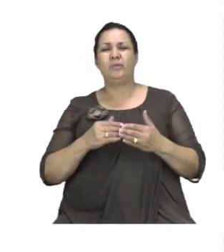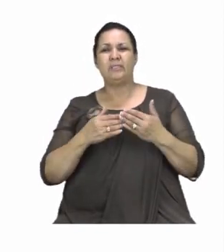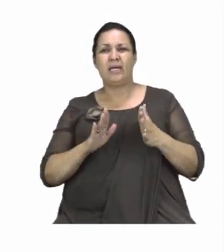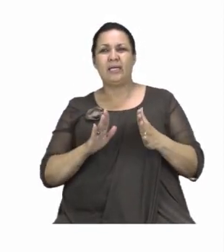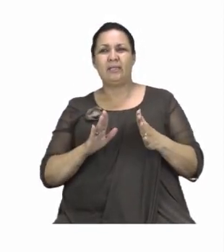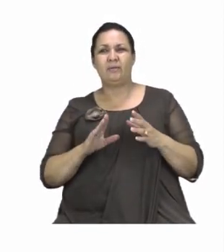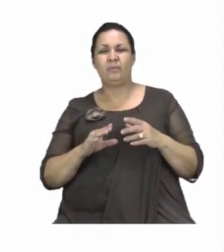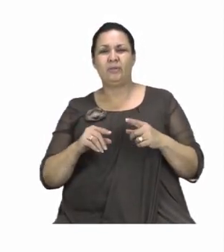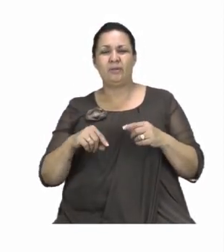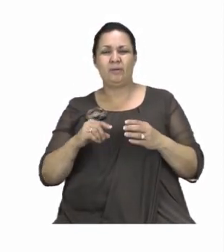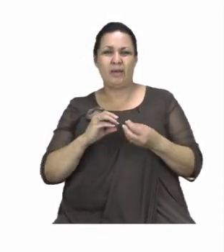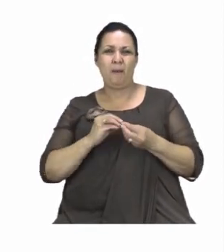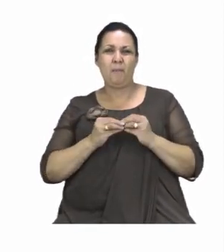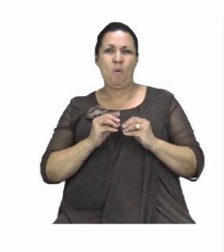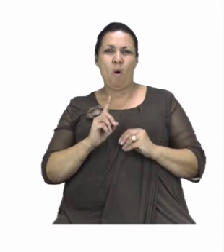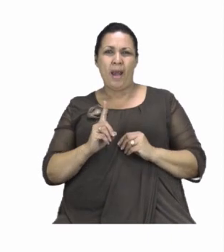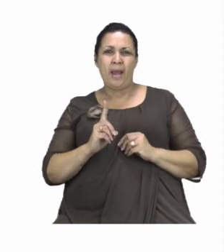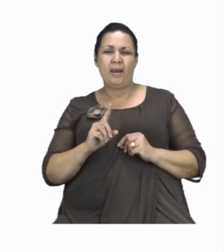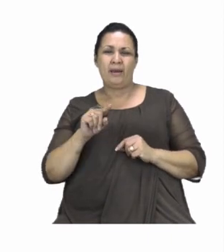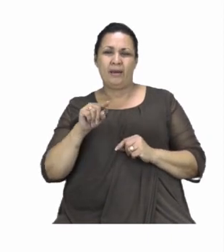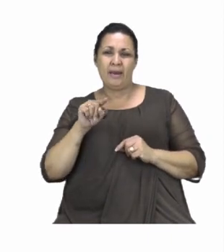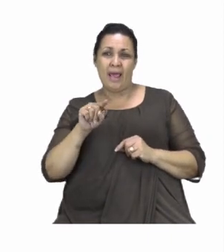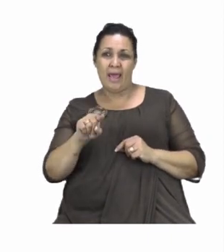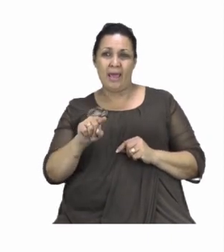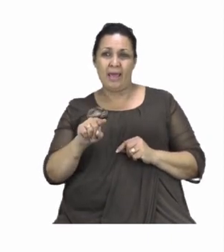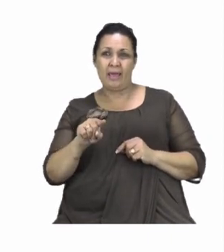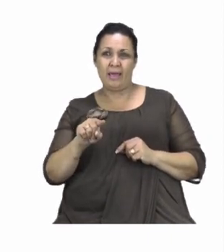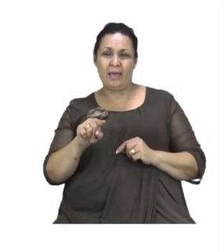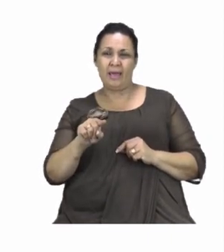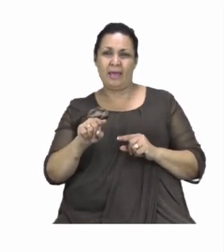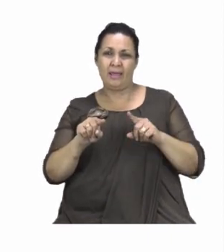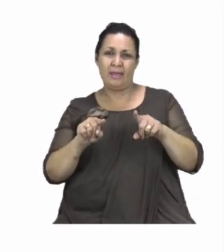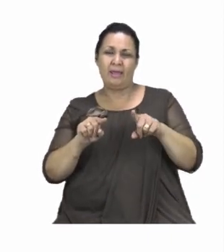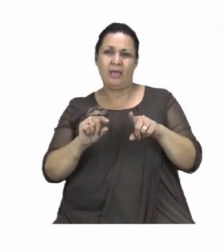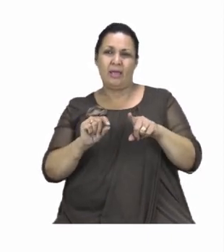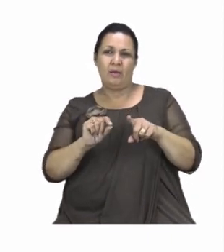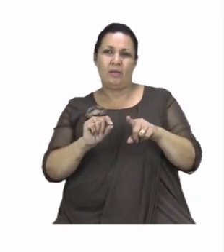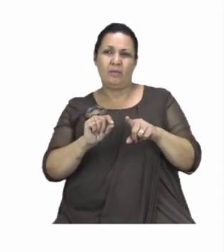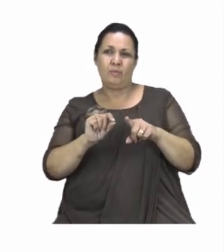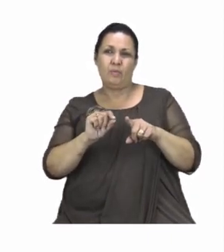1. So take your finger and trace and say